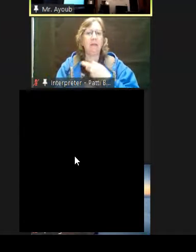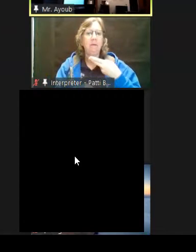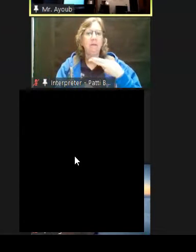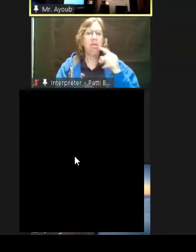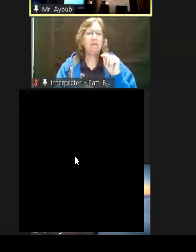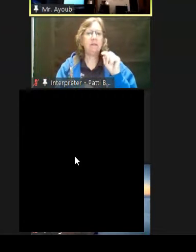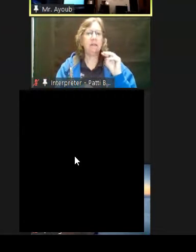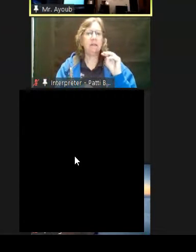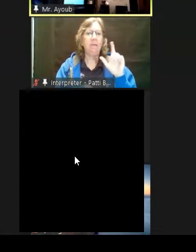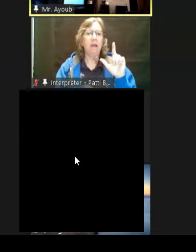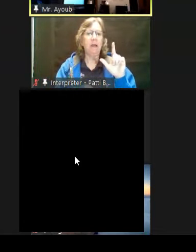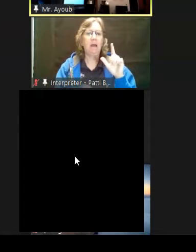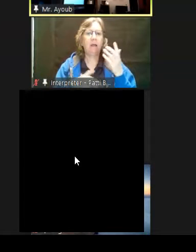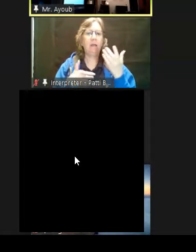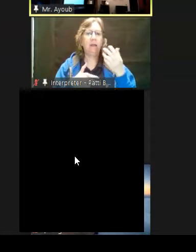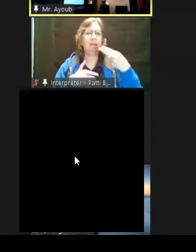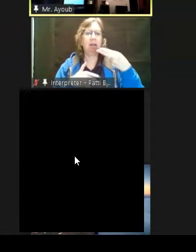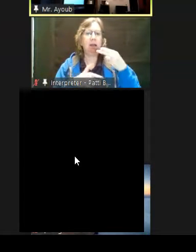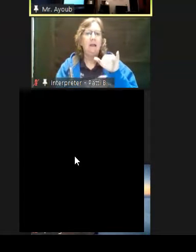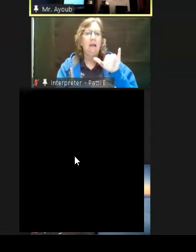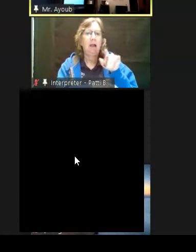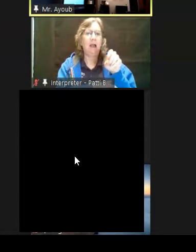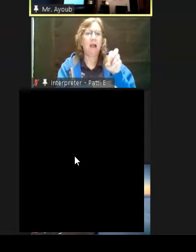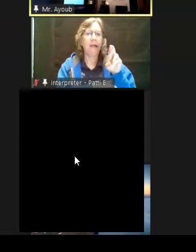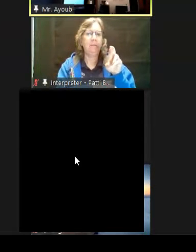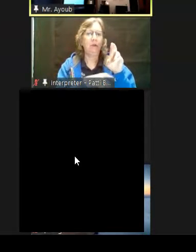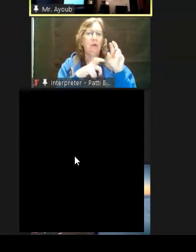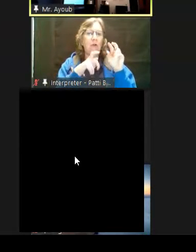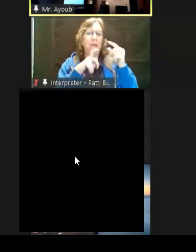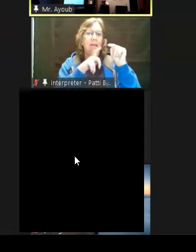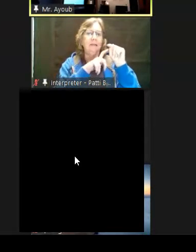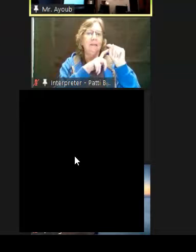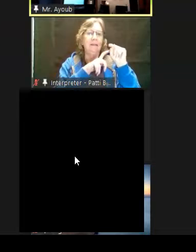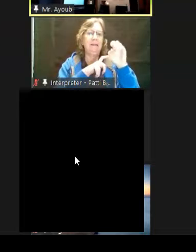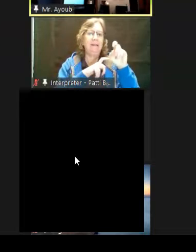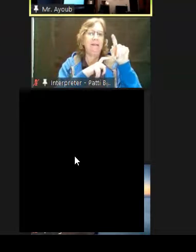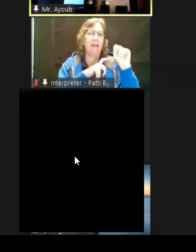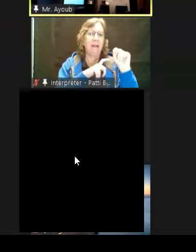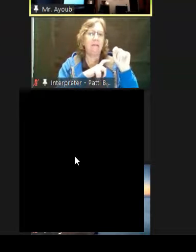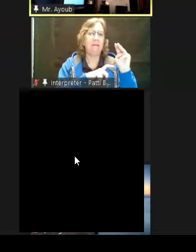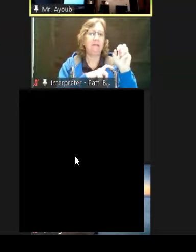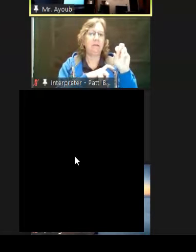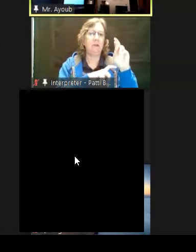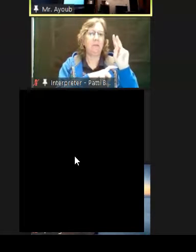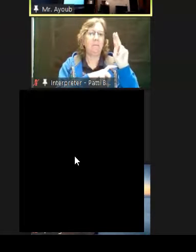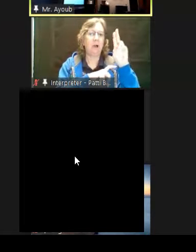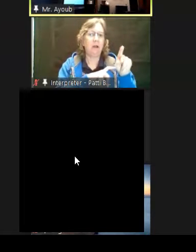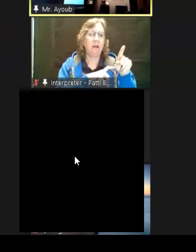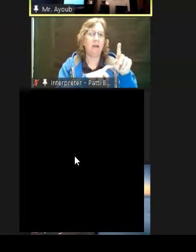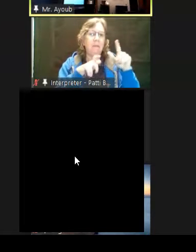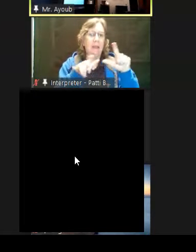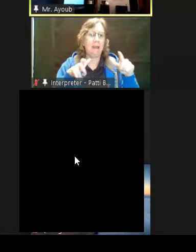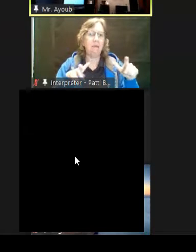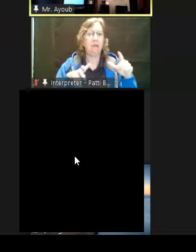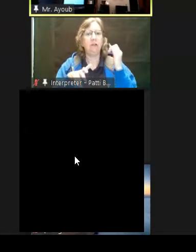HTML, what it is, so hypertext markup language. So if I ask you, what does HTML